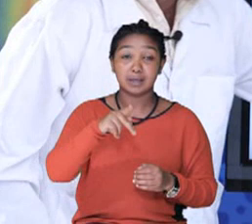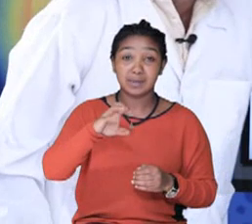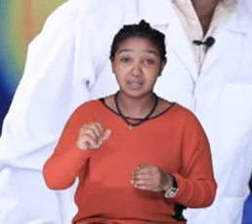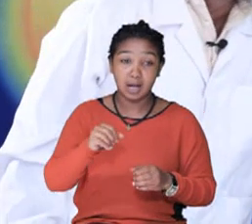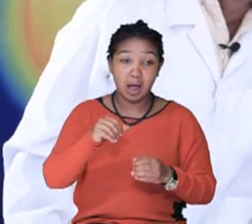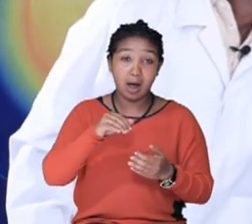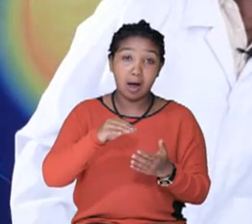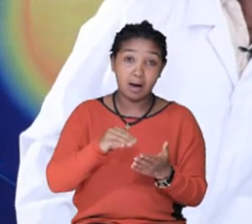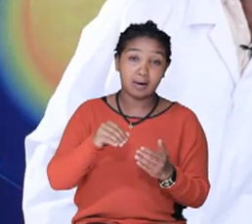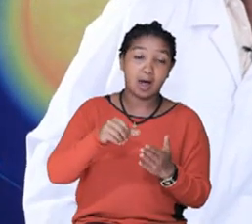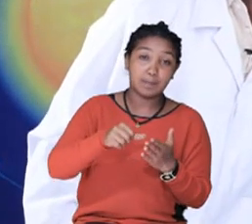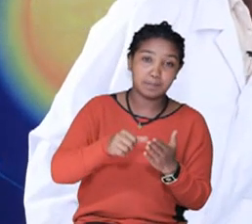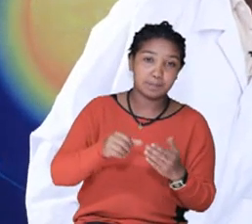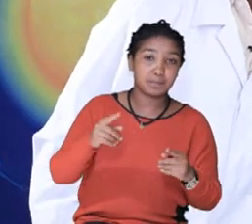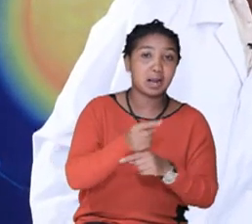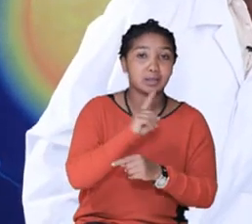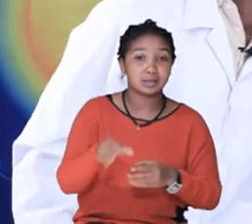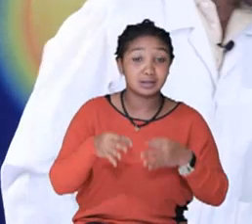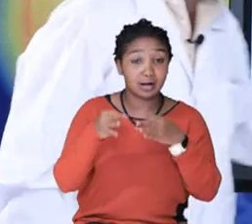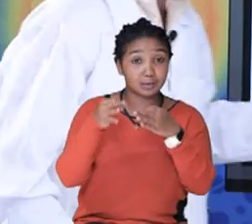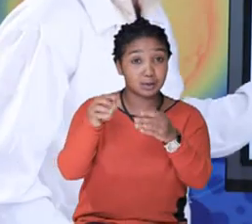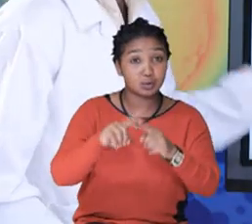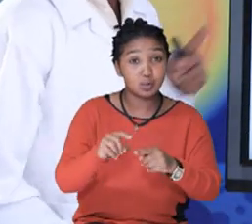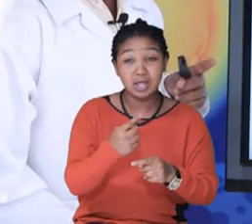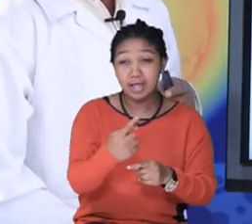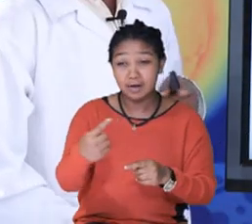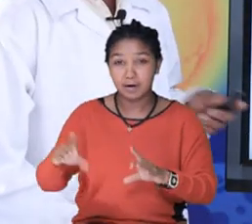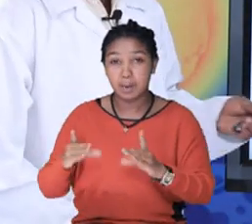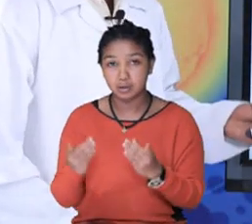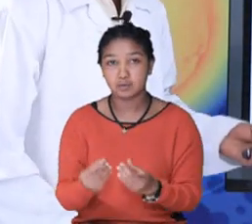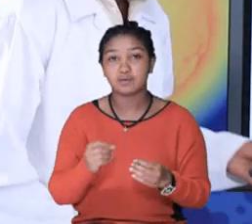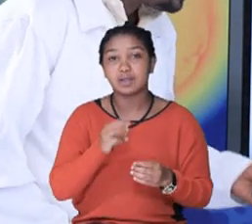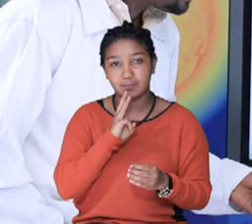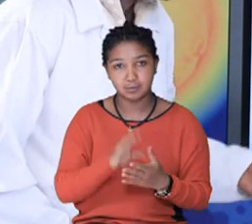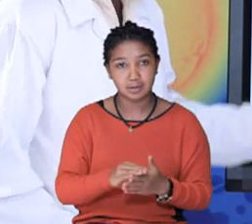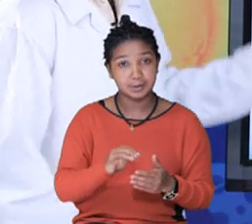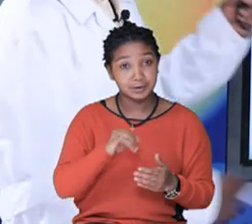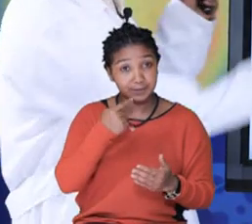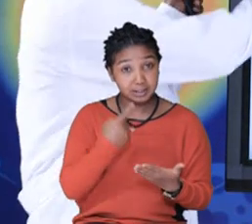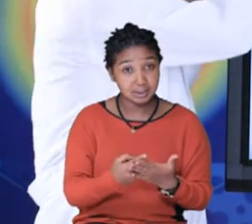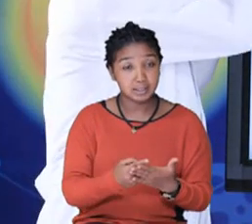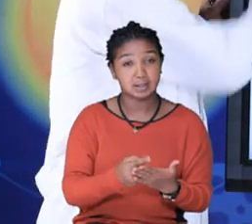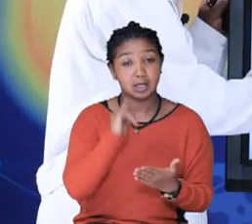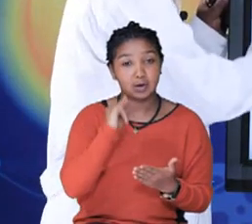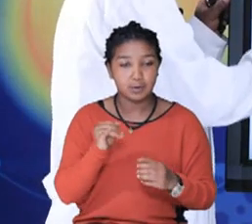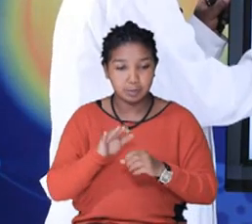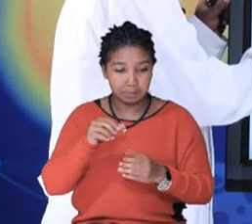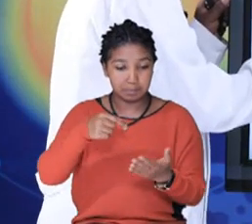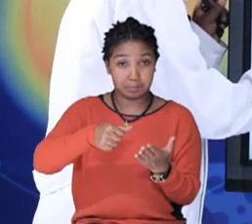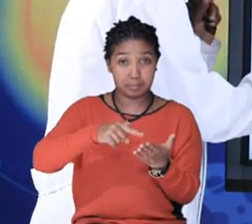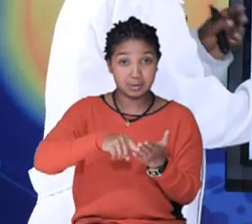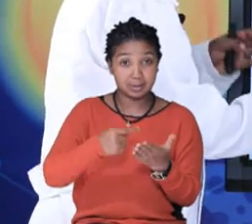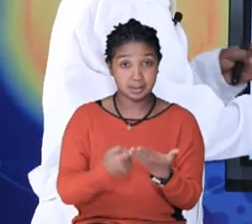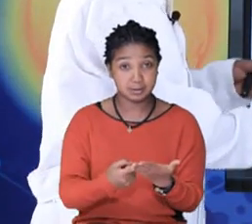pressure applied to enclosed fluid is transmitted to every part of the fluid, it says. If we press the